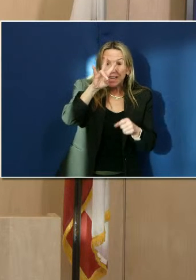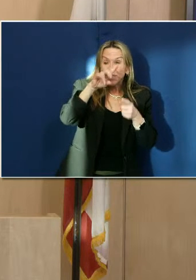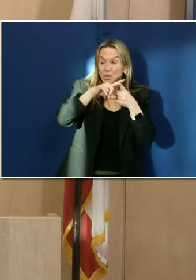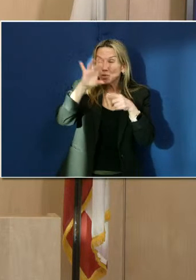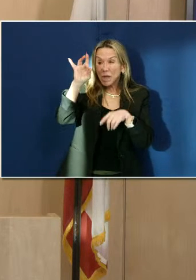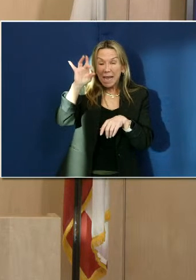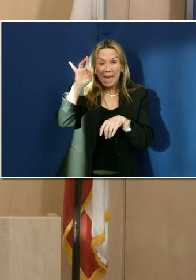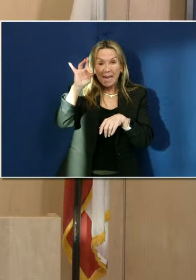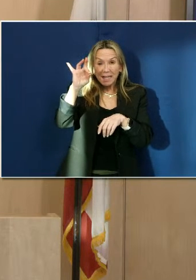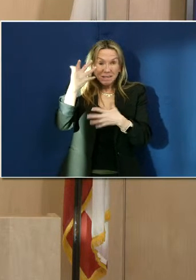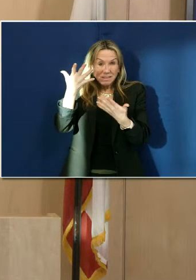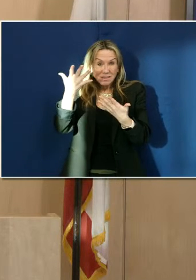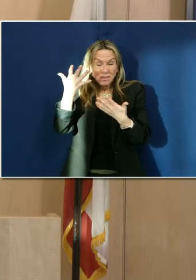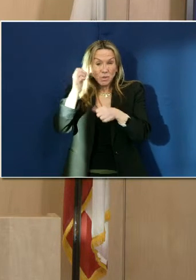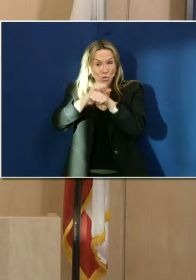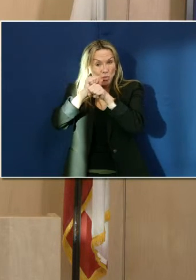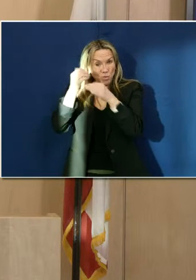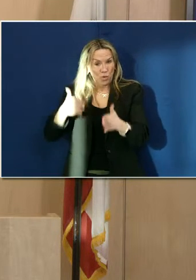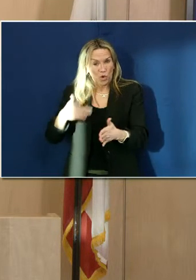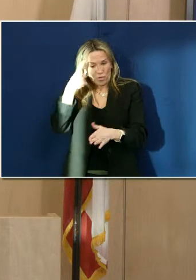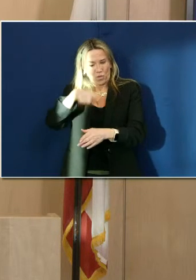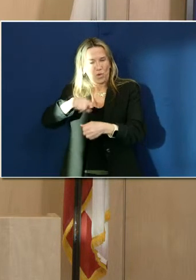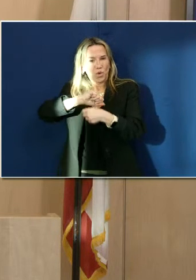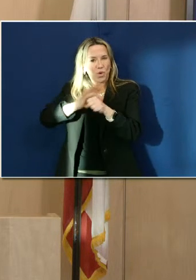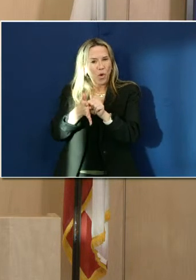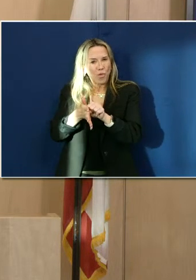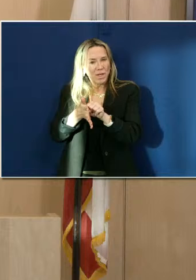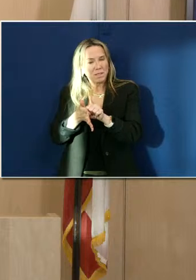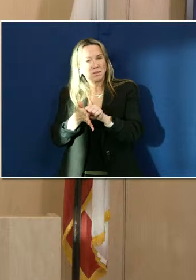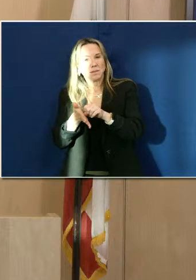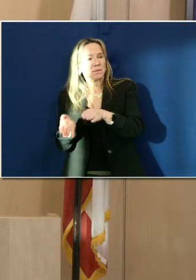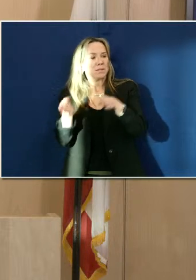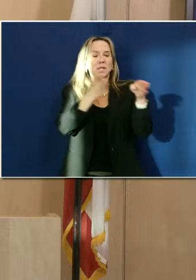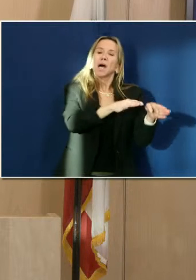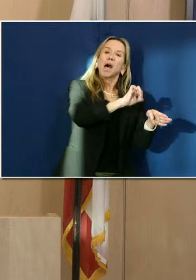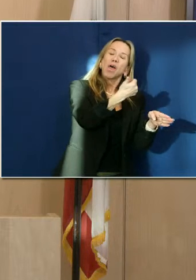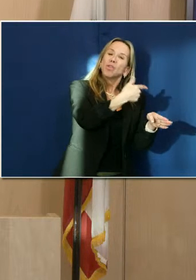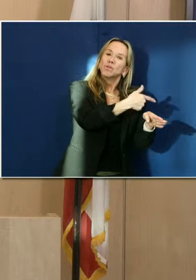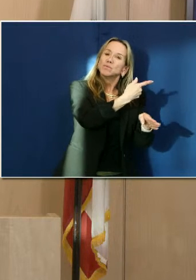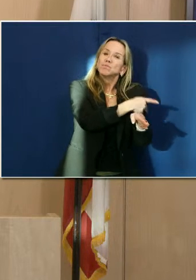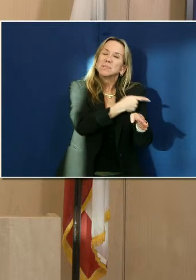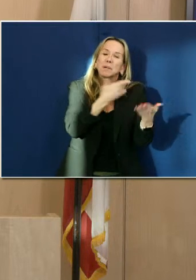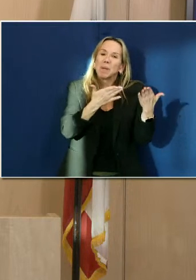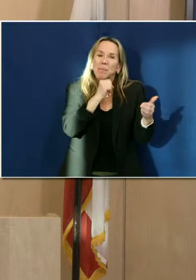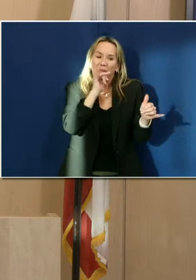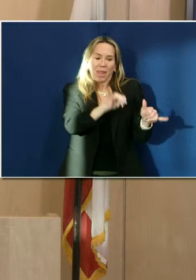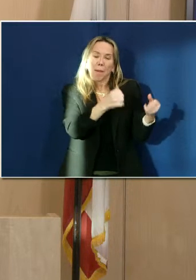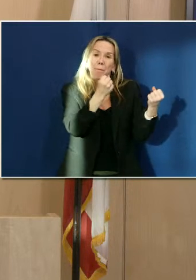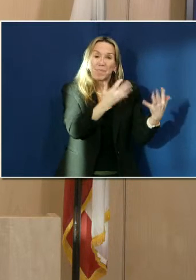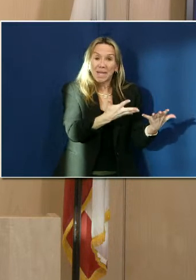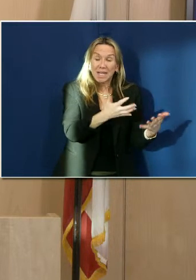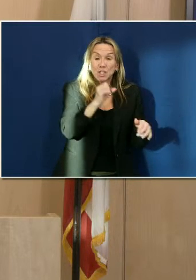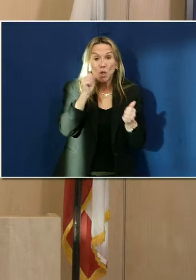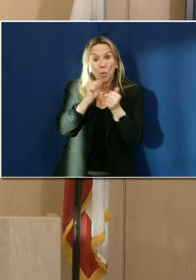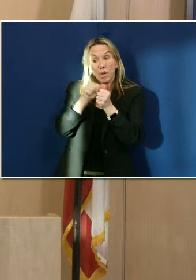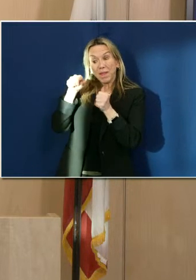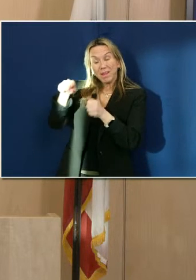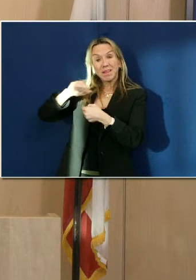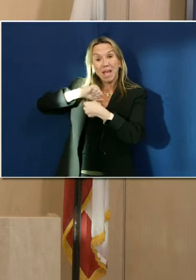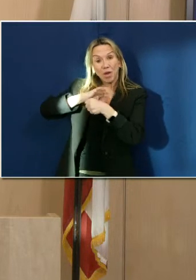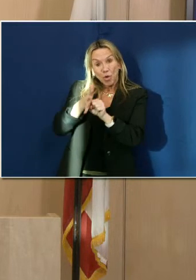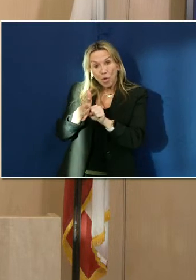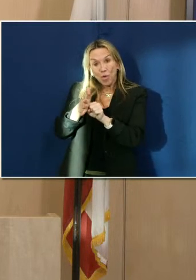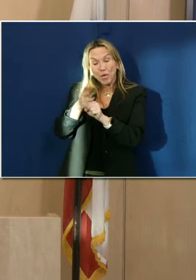patients, much less all of the tremendous care and safety practices that have to be enacted. So the